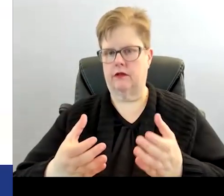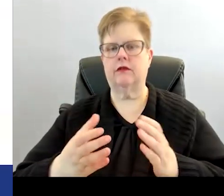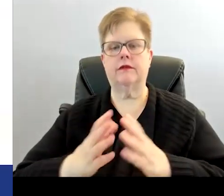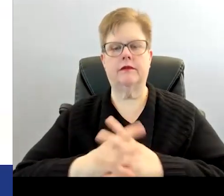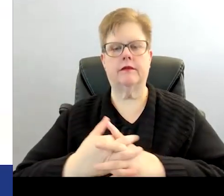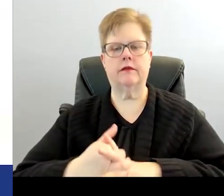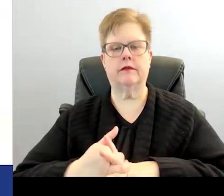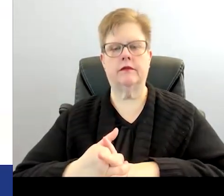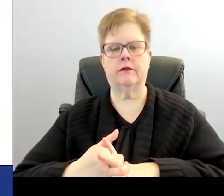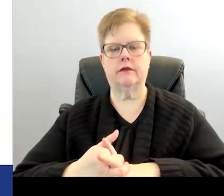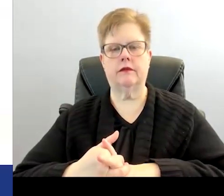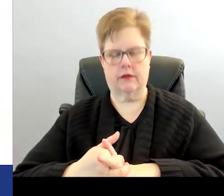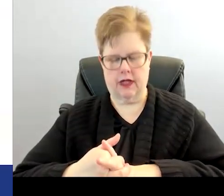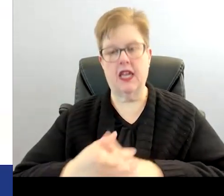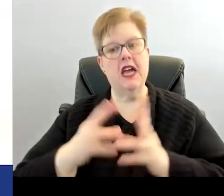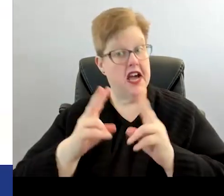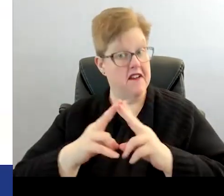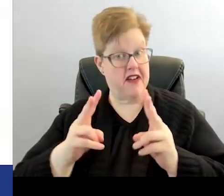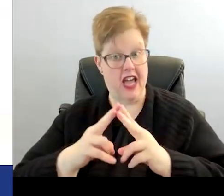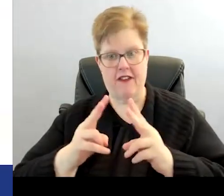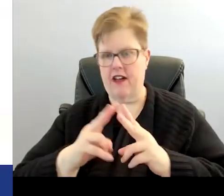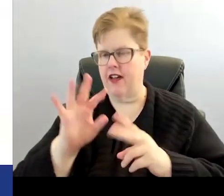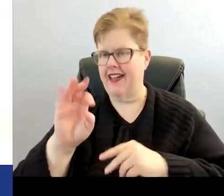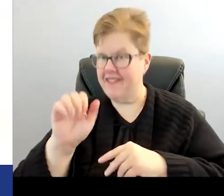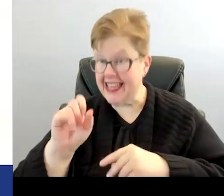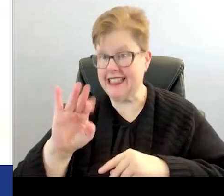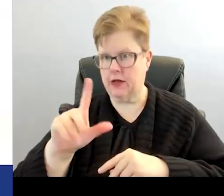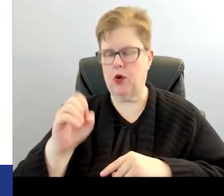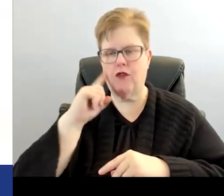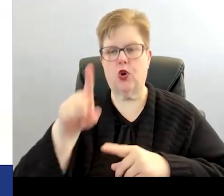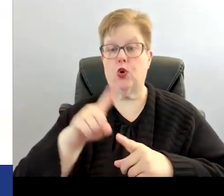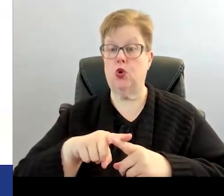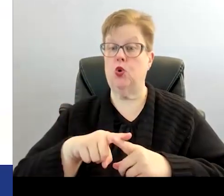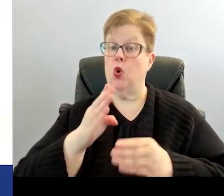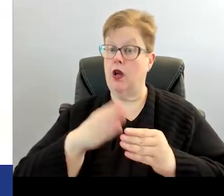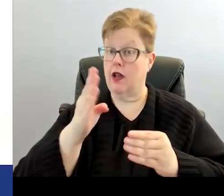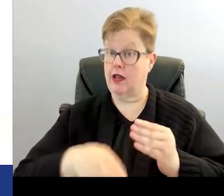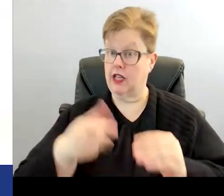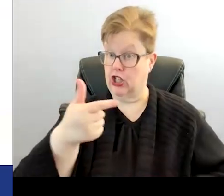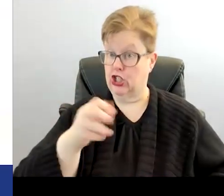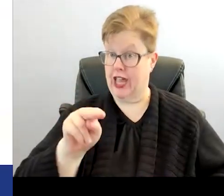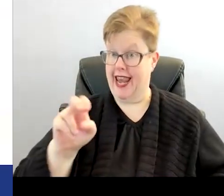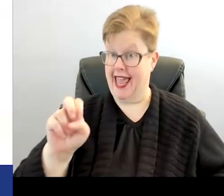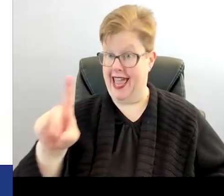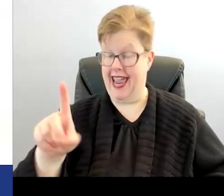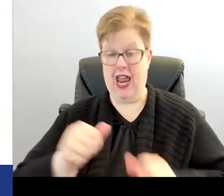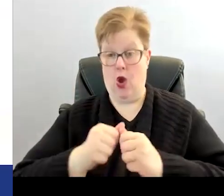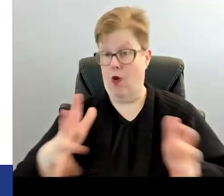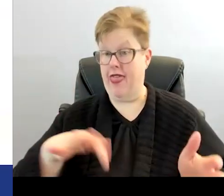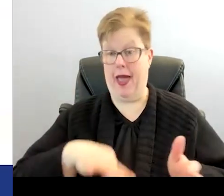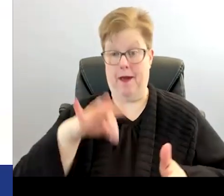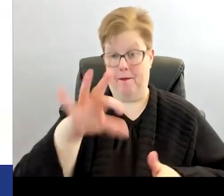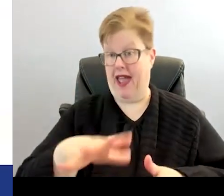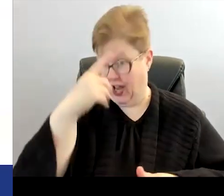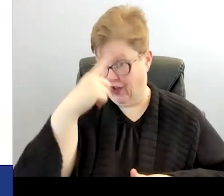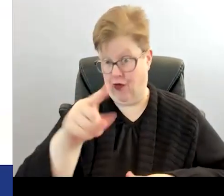is very feasible for you to complete your Gen Ed requirements without paying a single